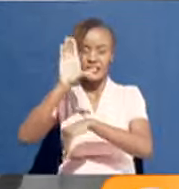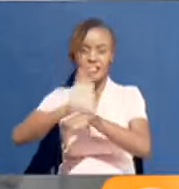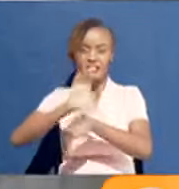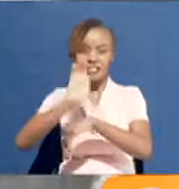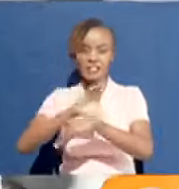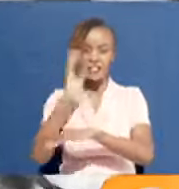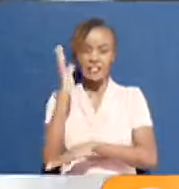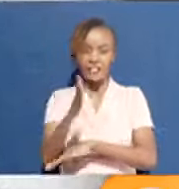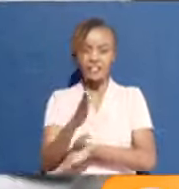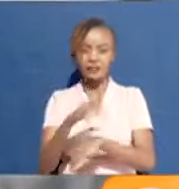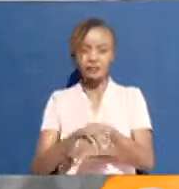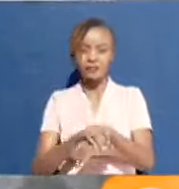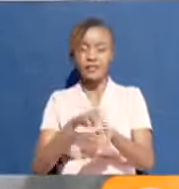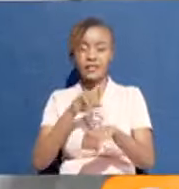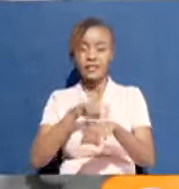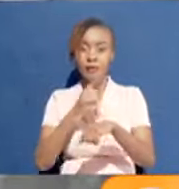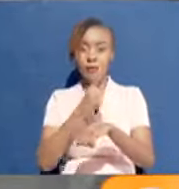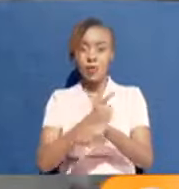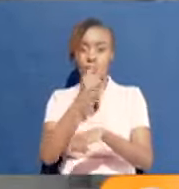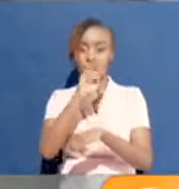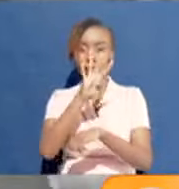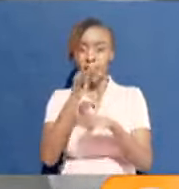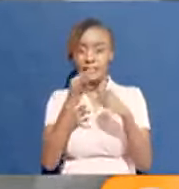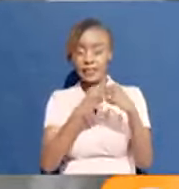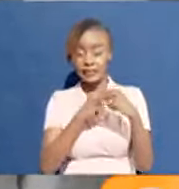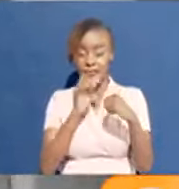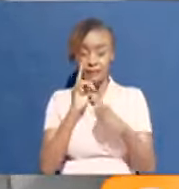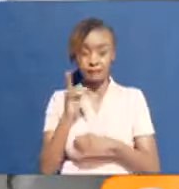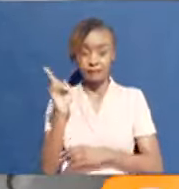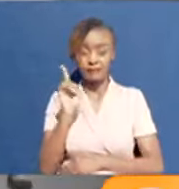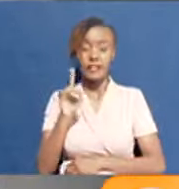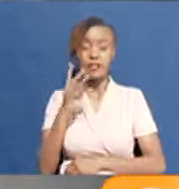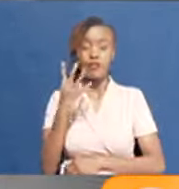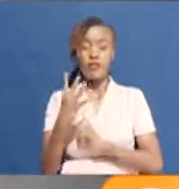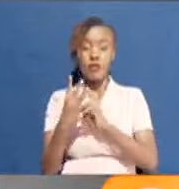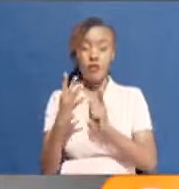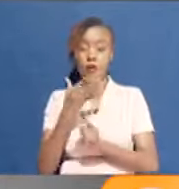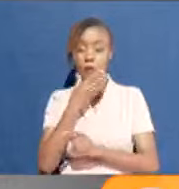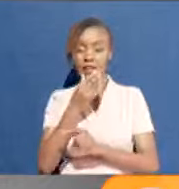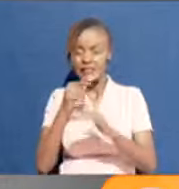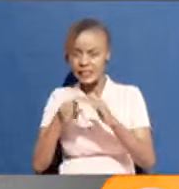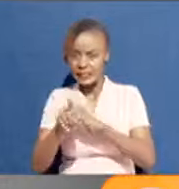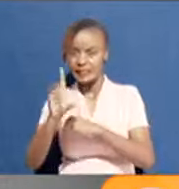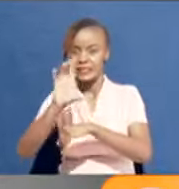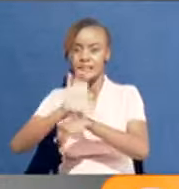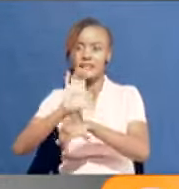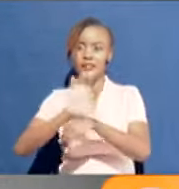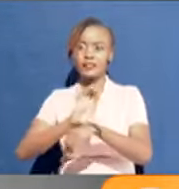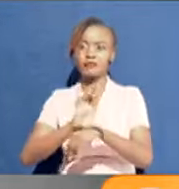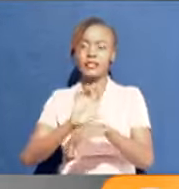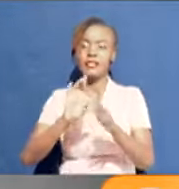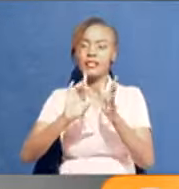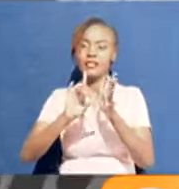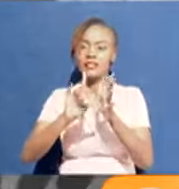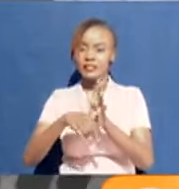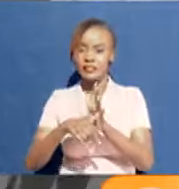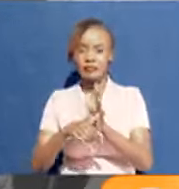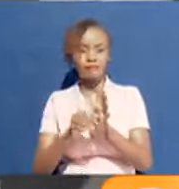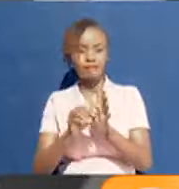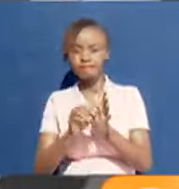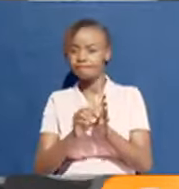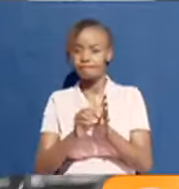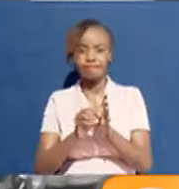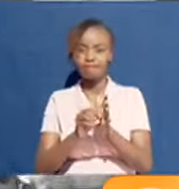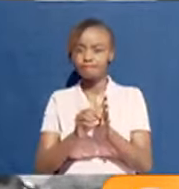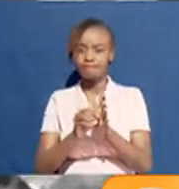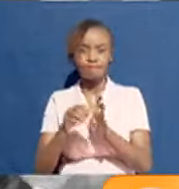At 1:48 a.m., the four men, armed with pangas, make their way to the church. They split to cover ground, and they